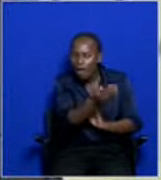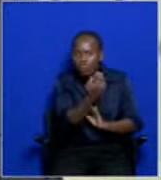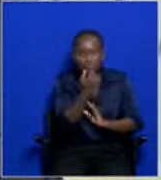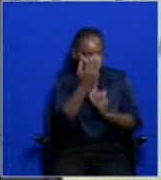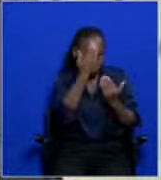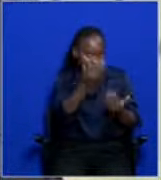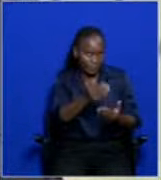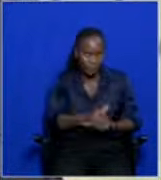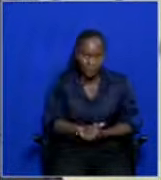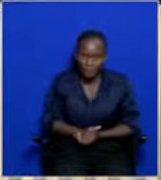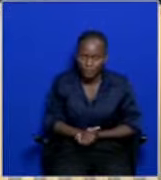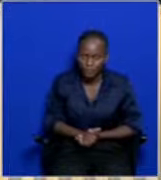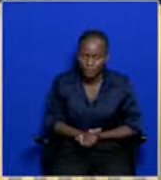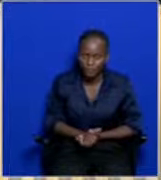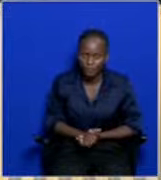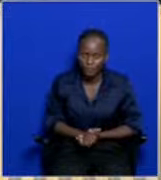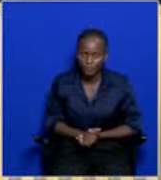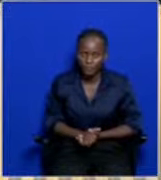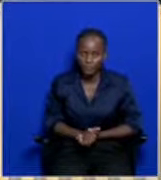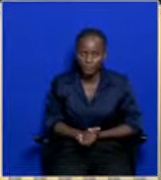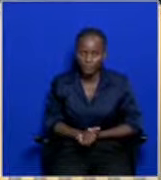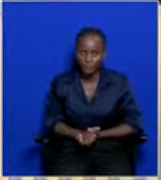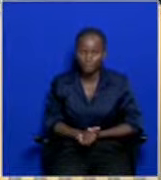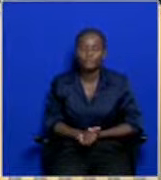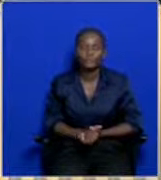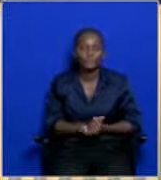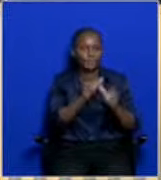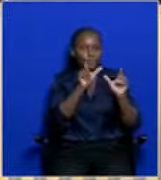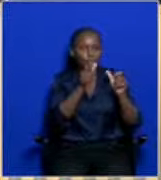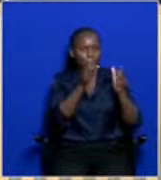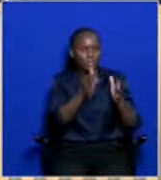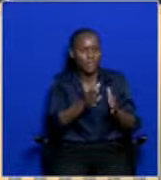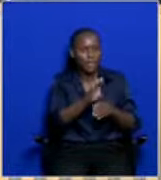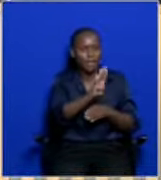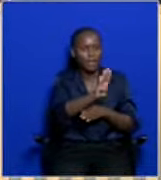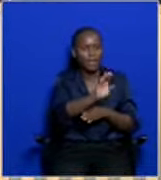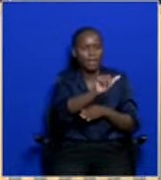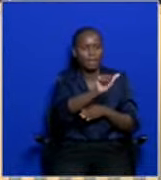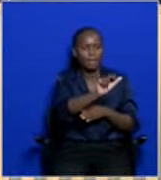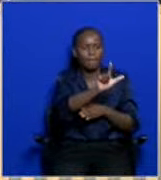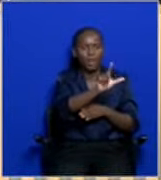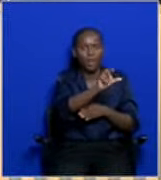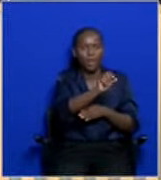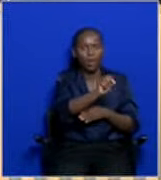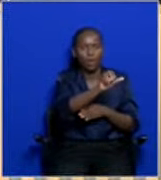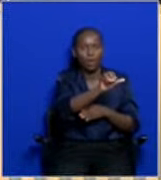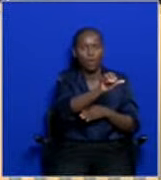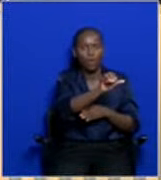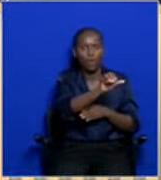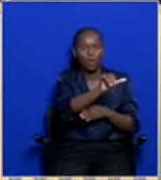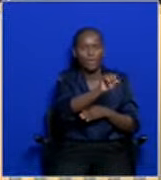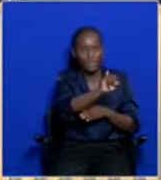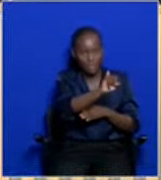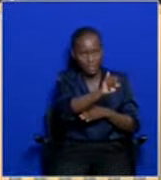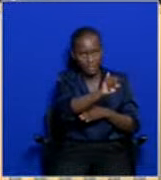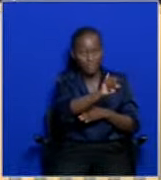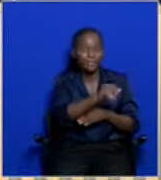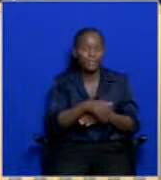To check with Commissioner Baloy, I don't know if that answers your Rosebank question. Yes, reference. it does, Mr. Thank It